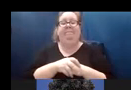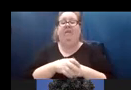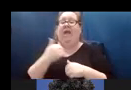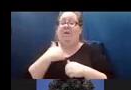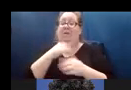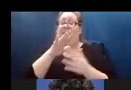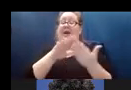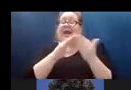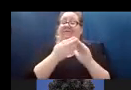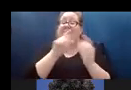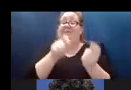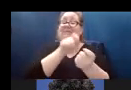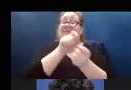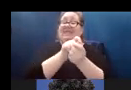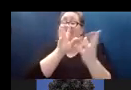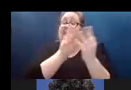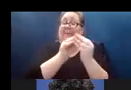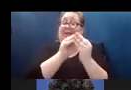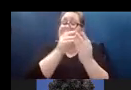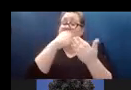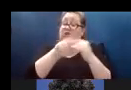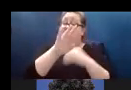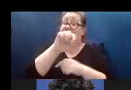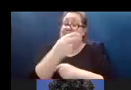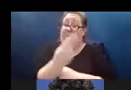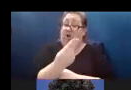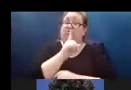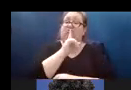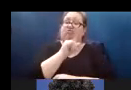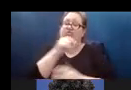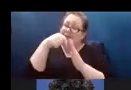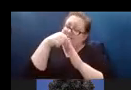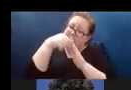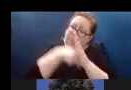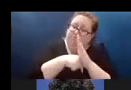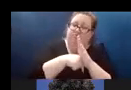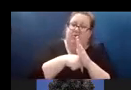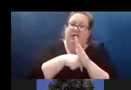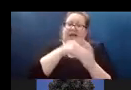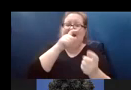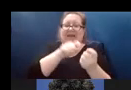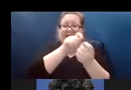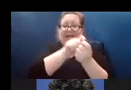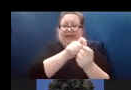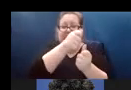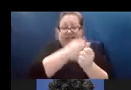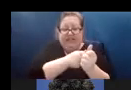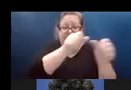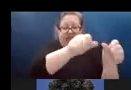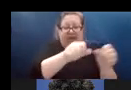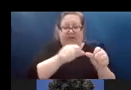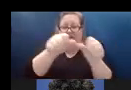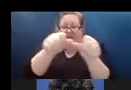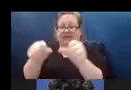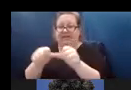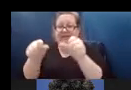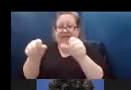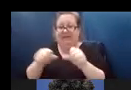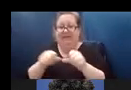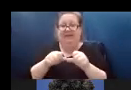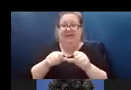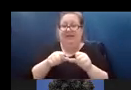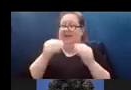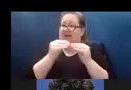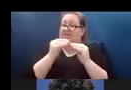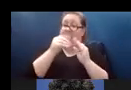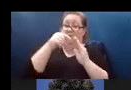specific meetings in March to deep dive on potential solutions in each of the study areas. Even deeper than we're